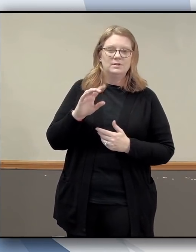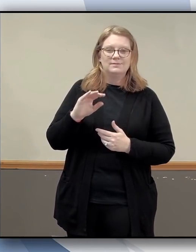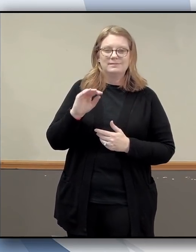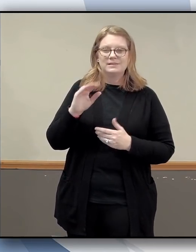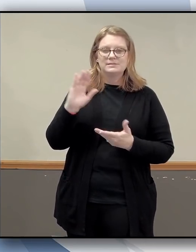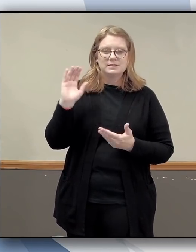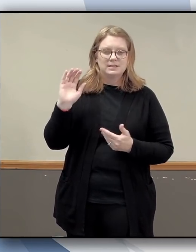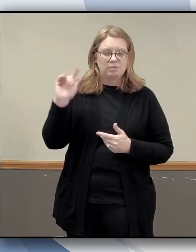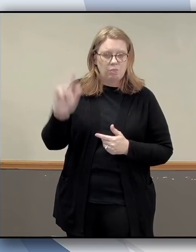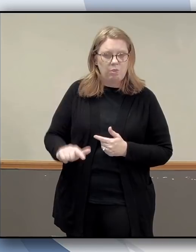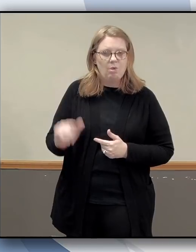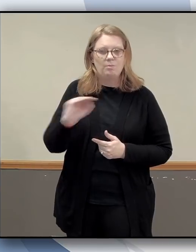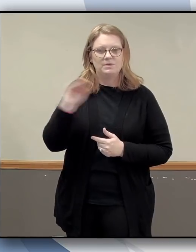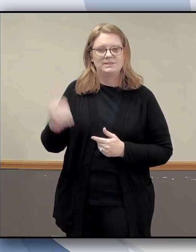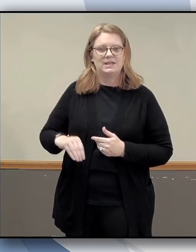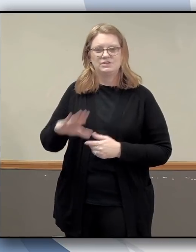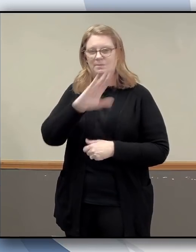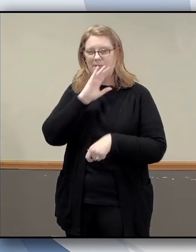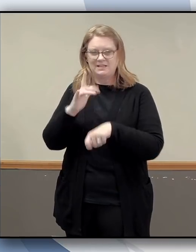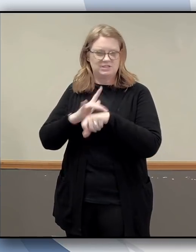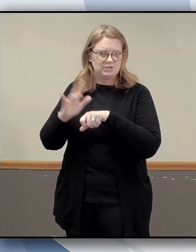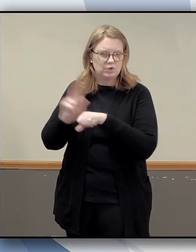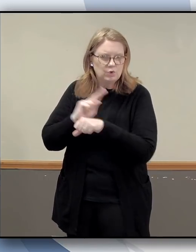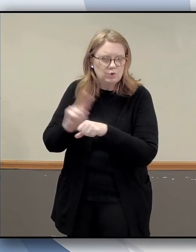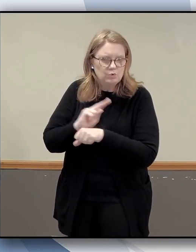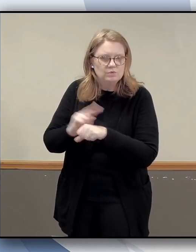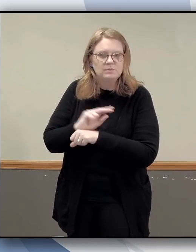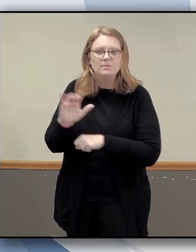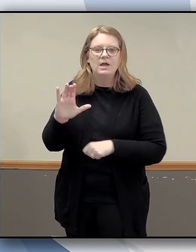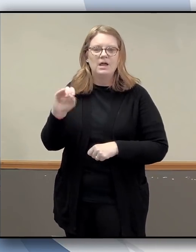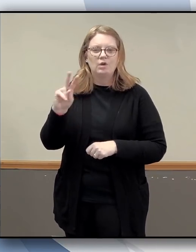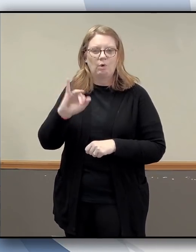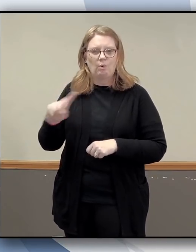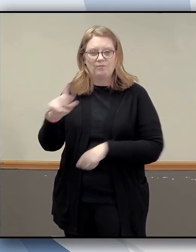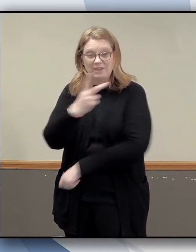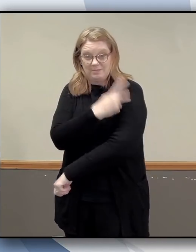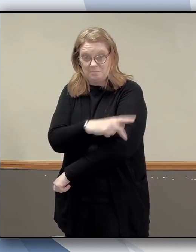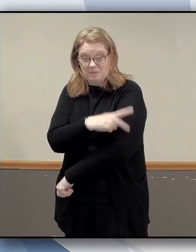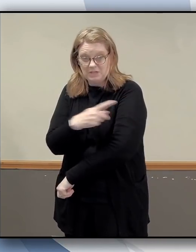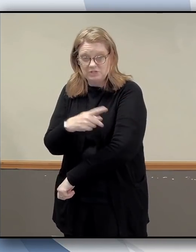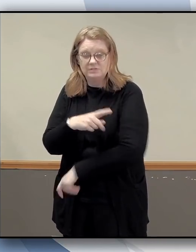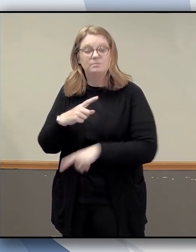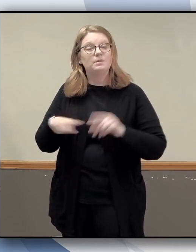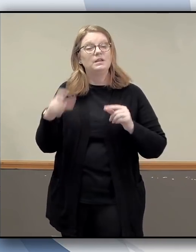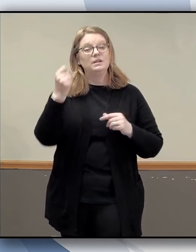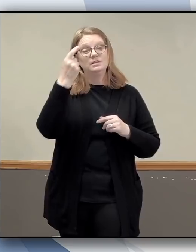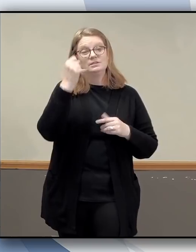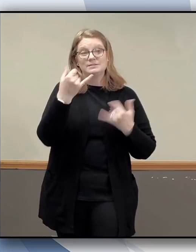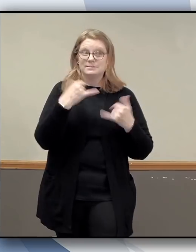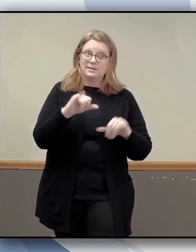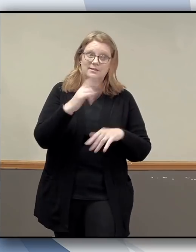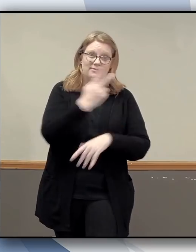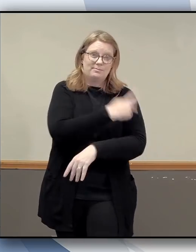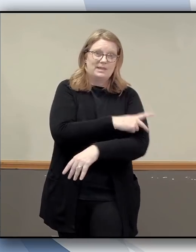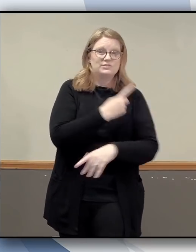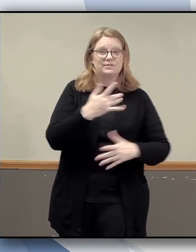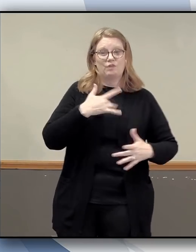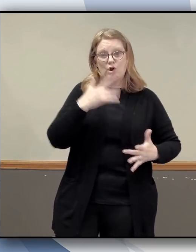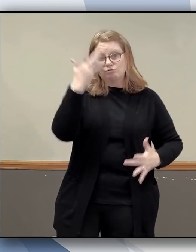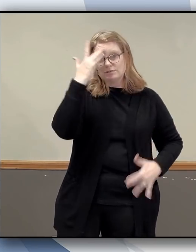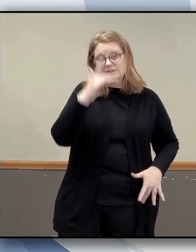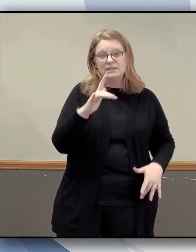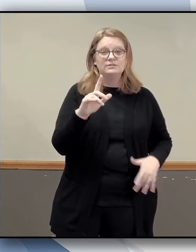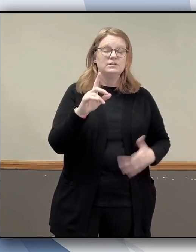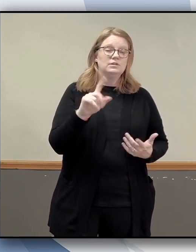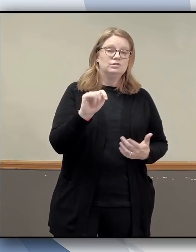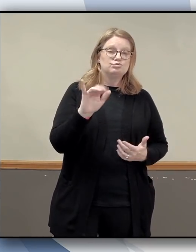state of the total beds available that are being used by COVID patients, but we still have patients, whether it's cancer or heart disease or trauma,